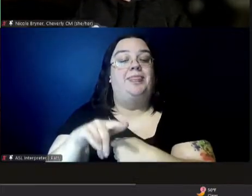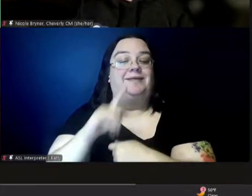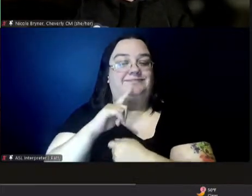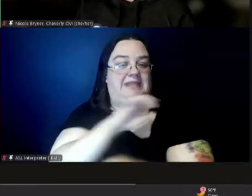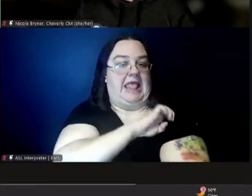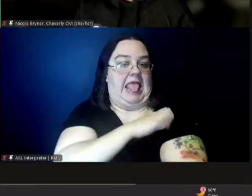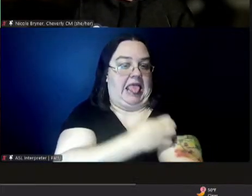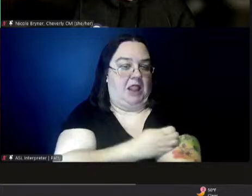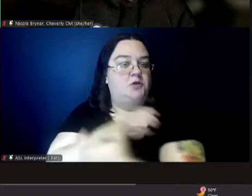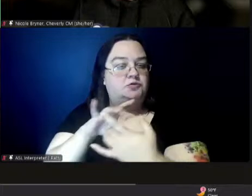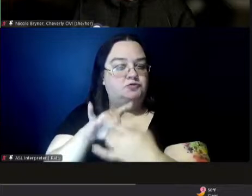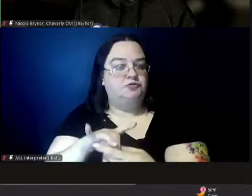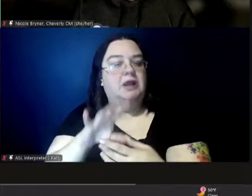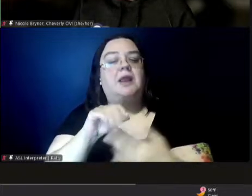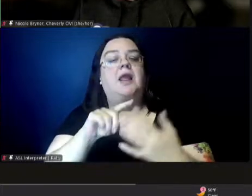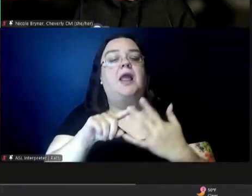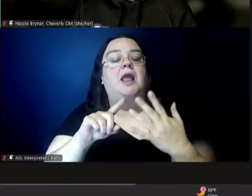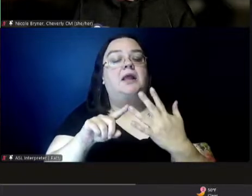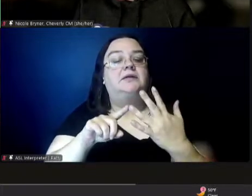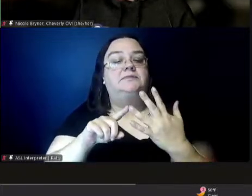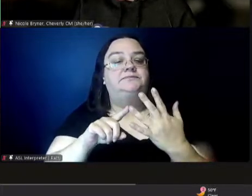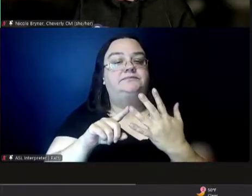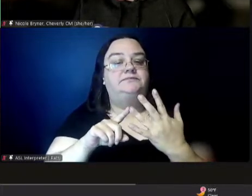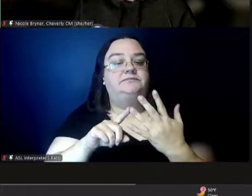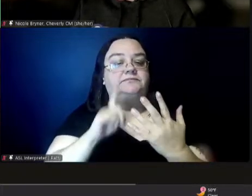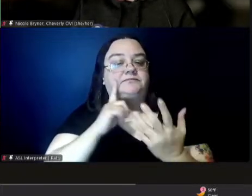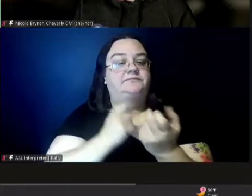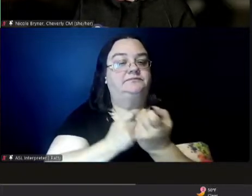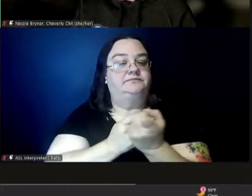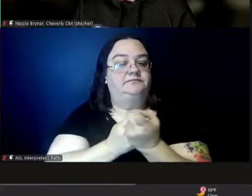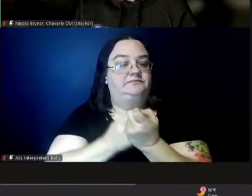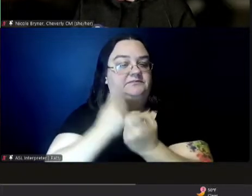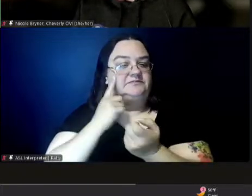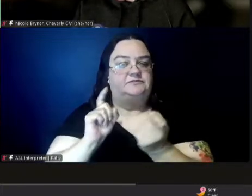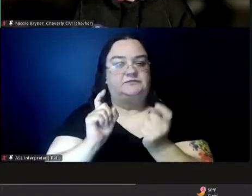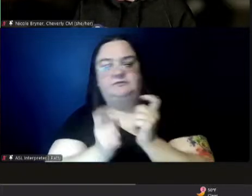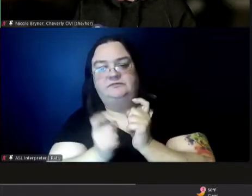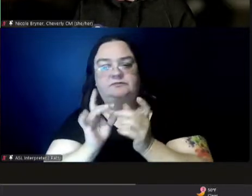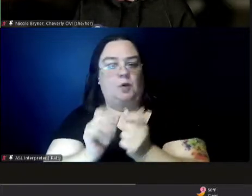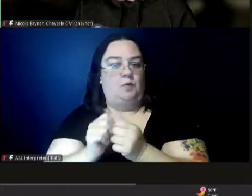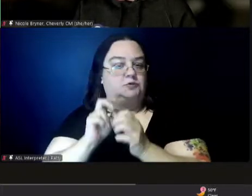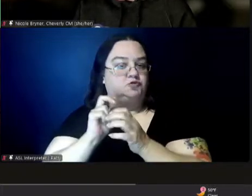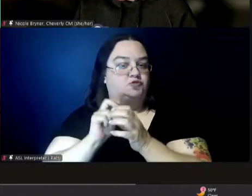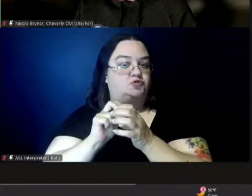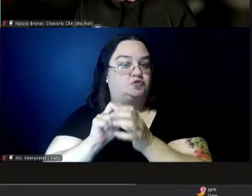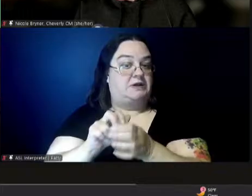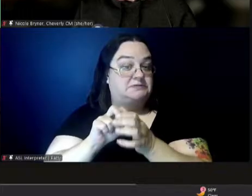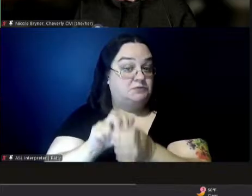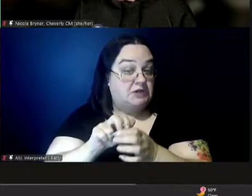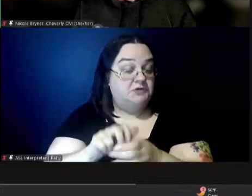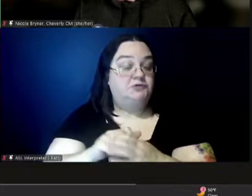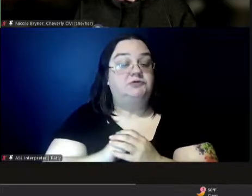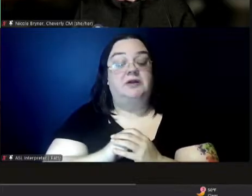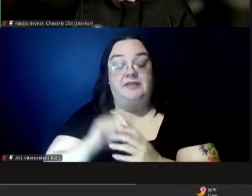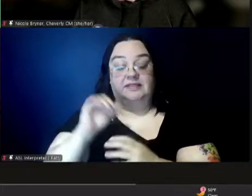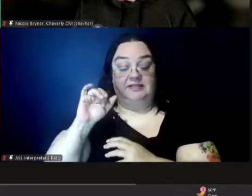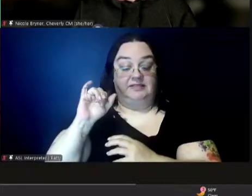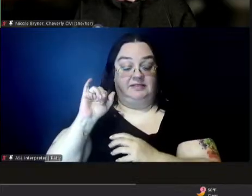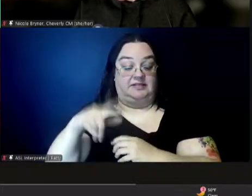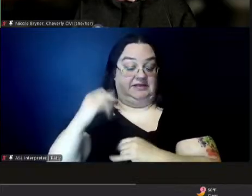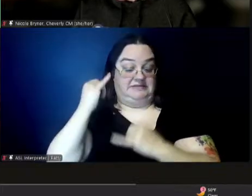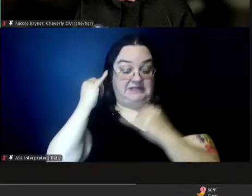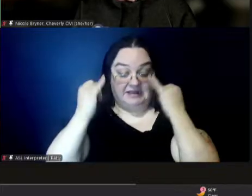support for more forms of transportation. We developed these ideas through a number